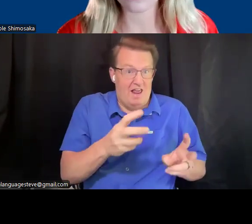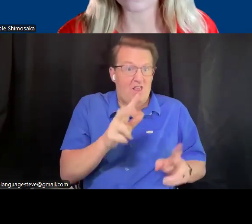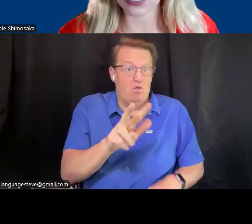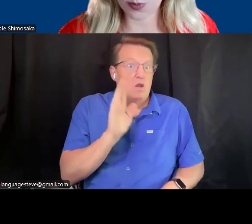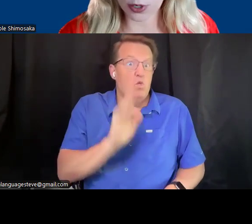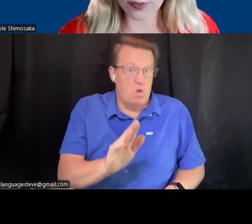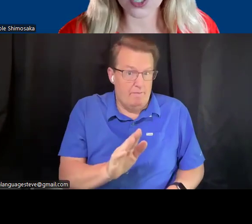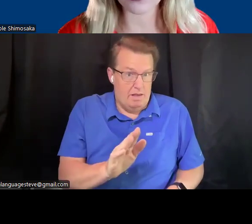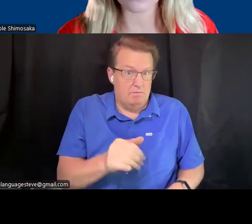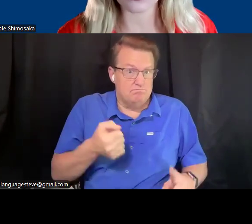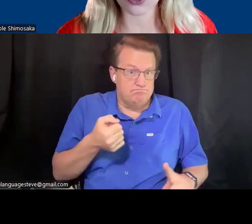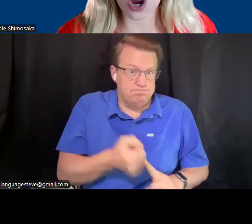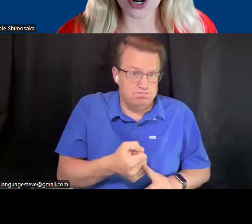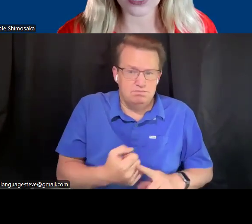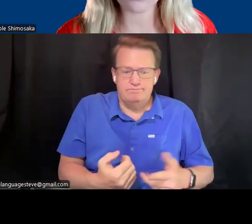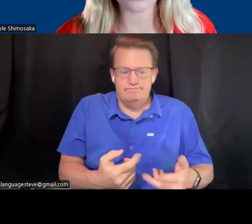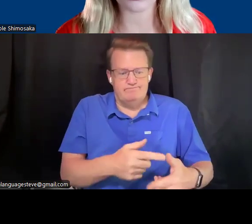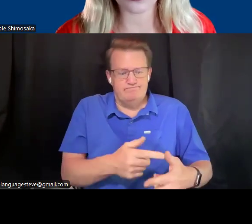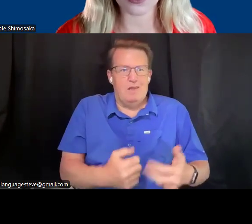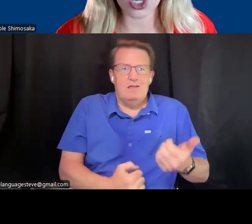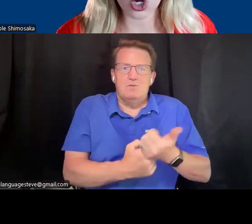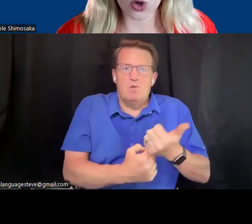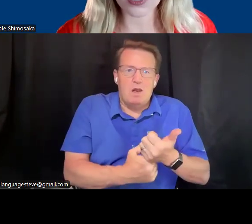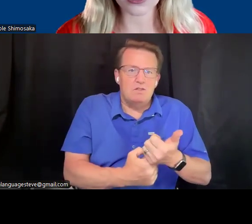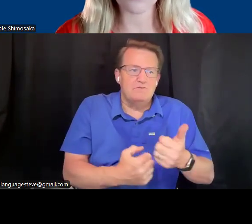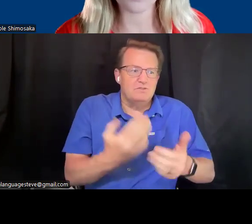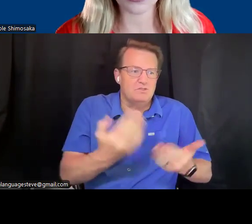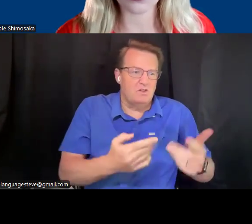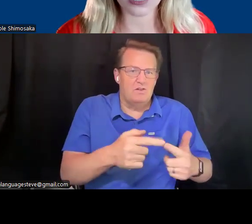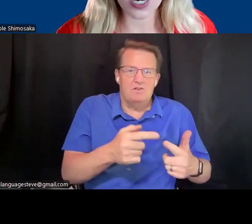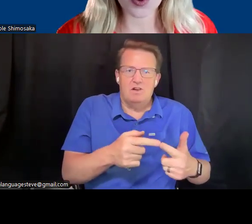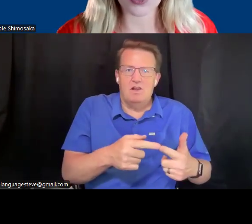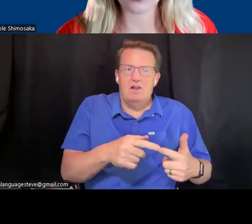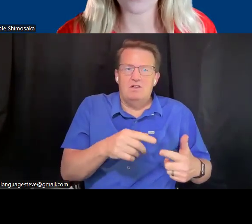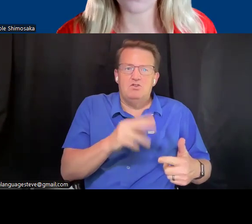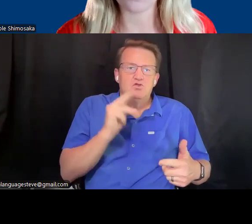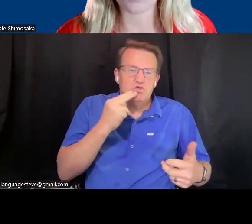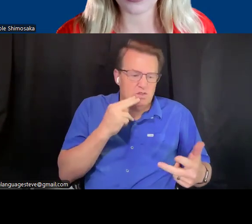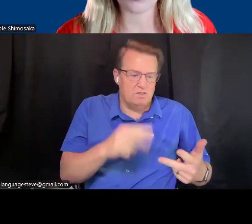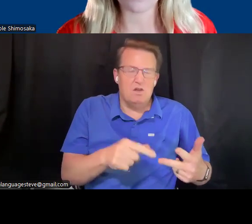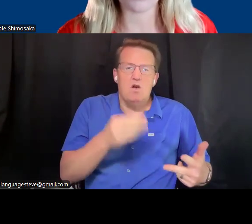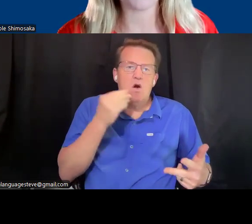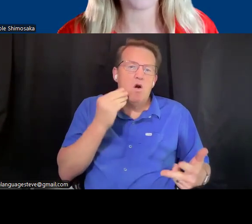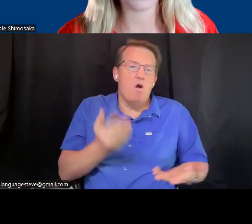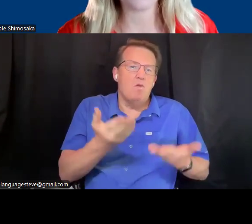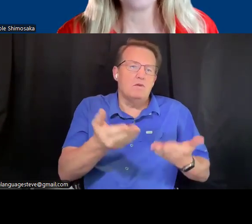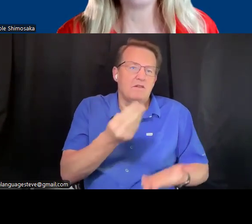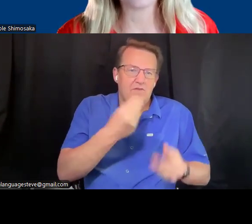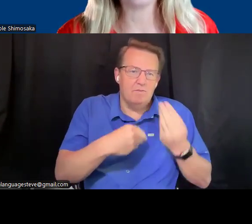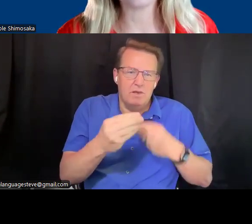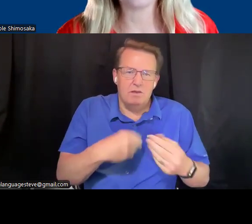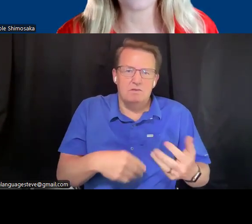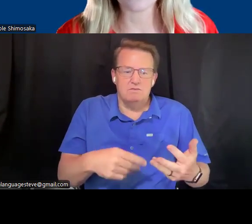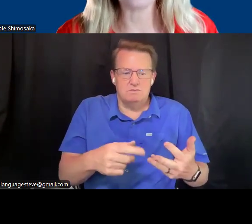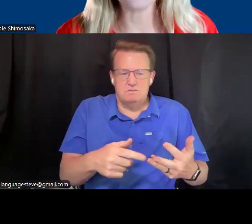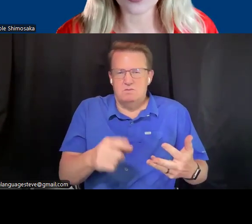That's the supportive services, congregate nutrition, home delivered meals, preventative health and family caregiver. Title